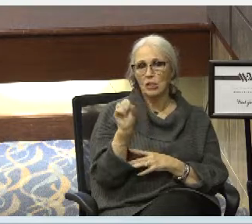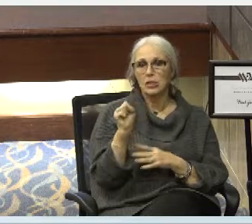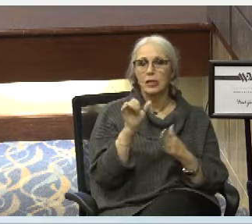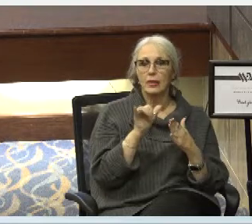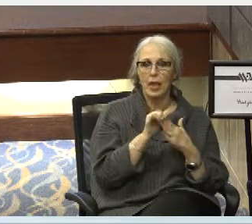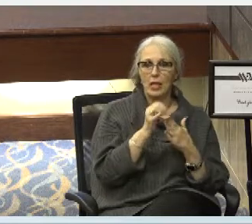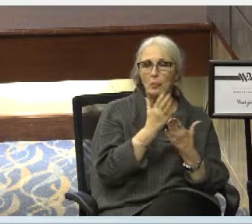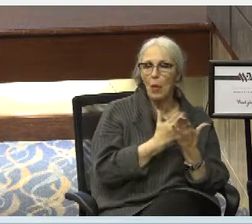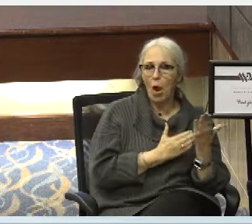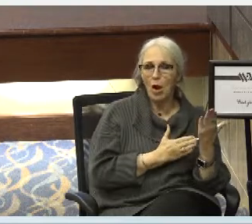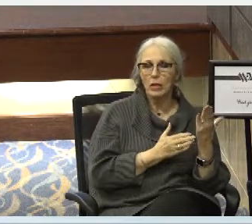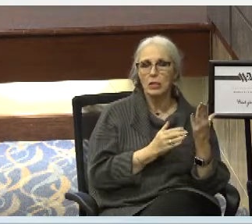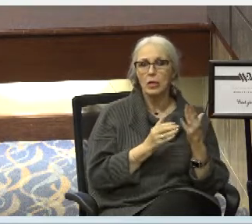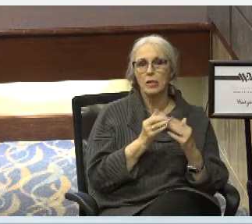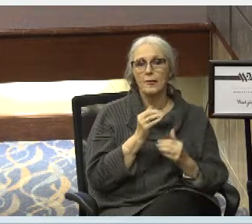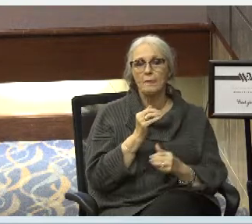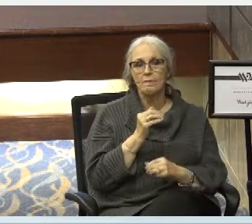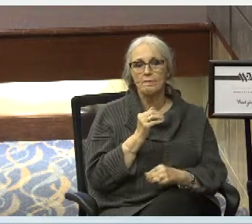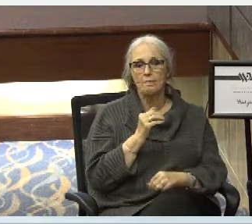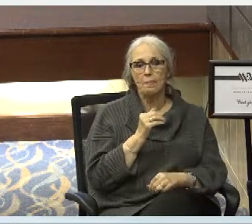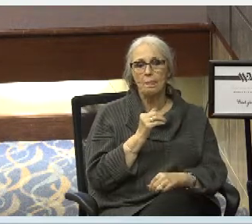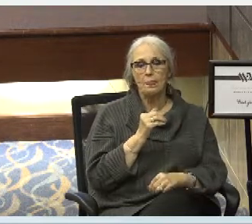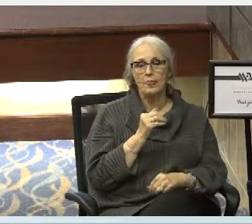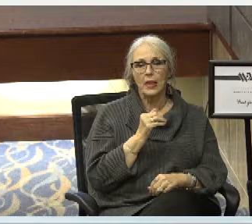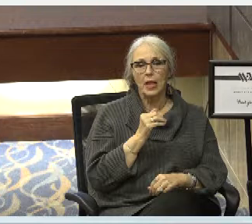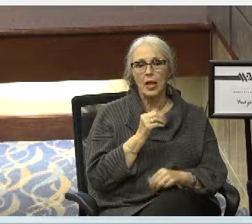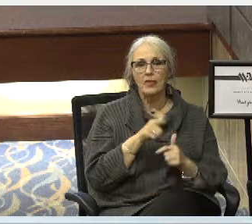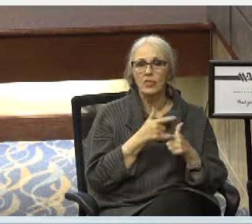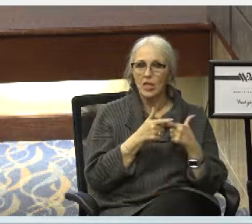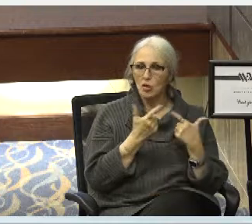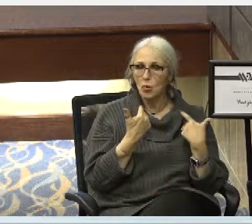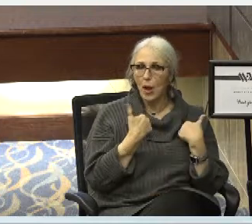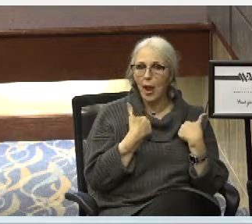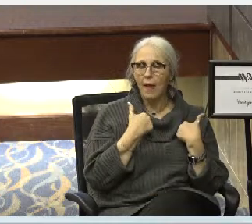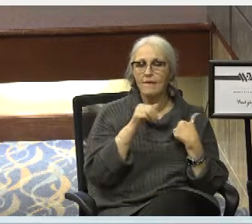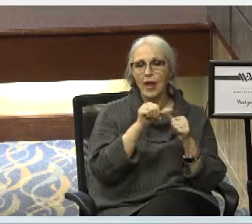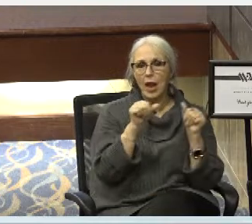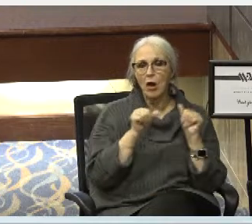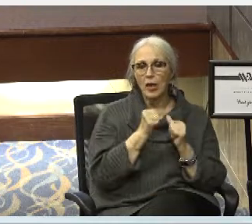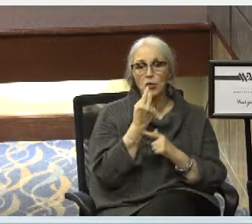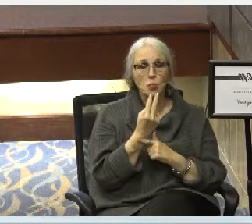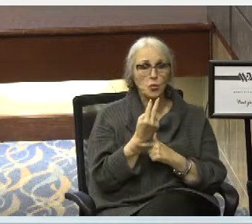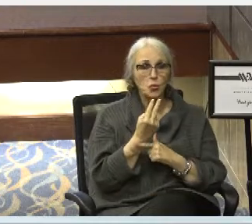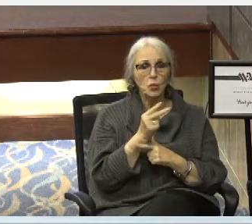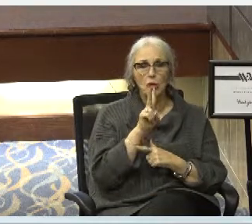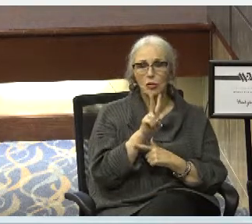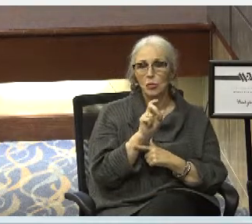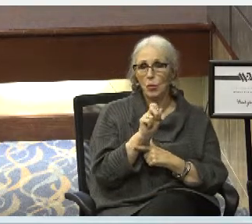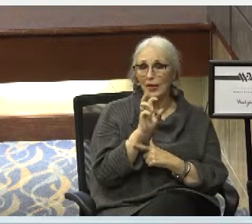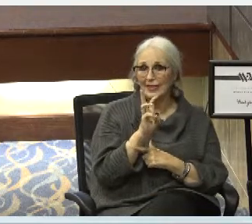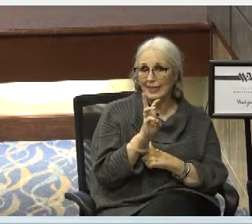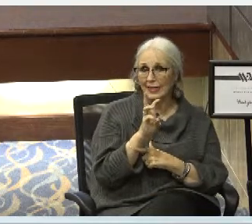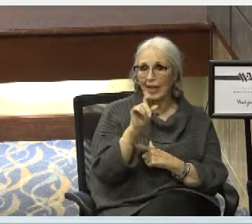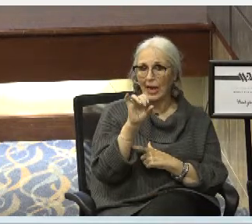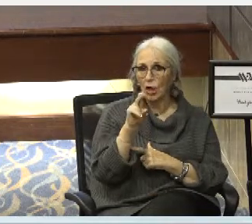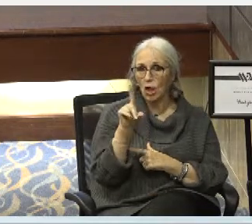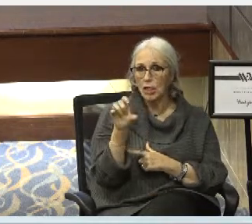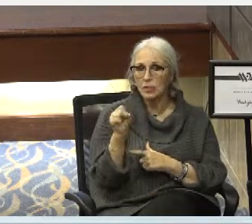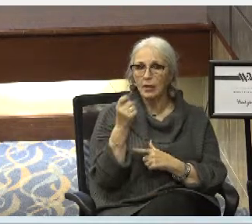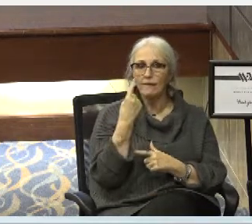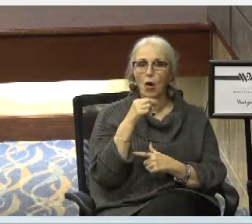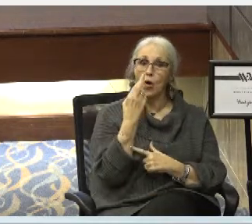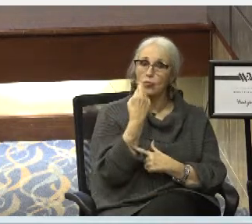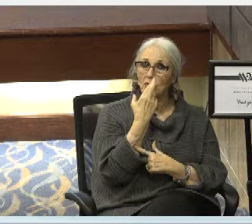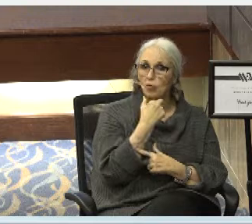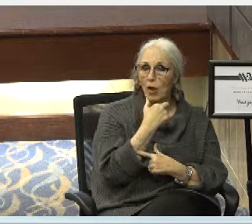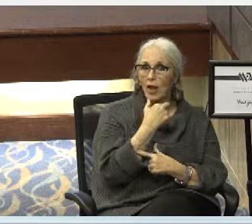a portion of Foster Pavilion will sit. And then there are Area 2 is 2.6 acres that will be for